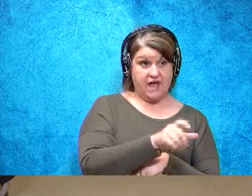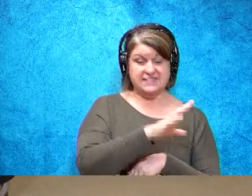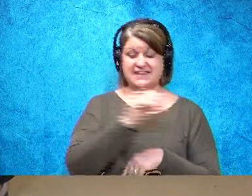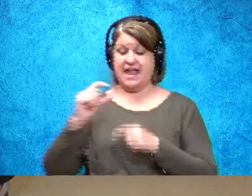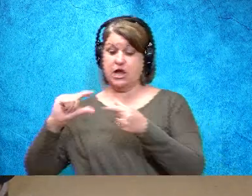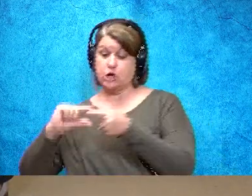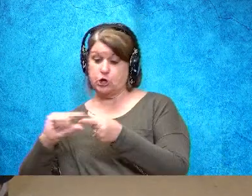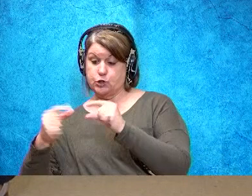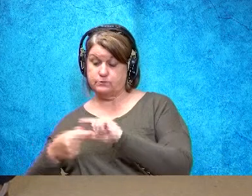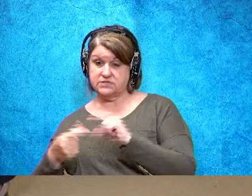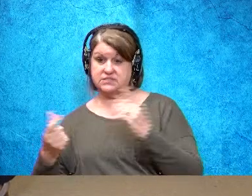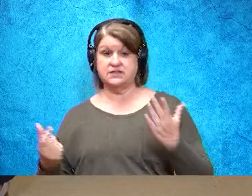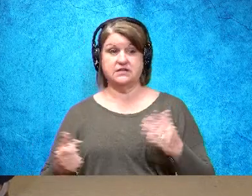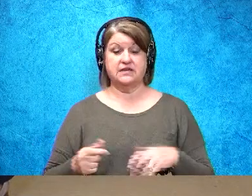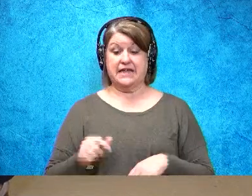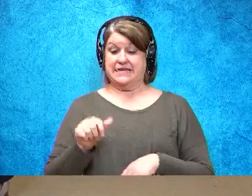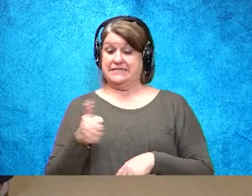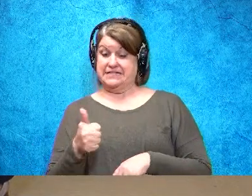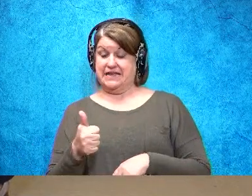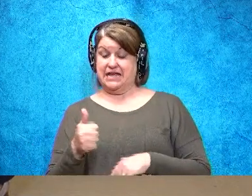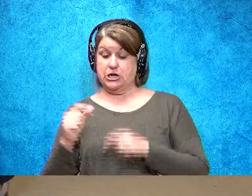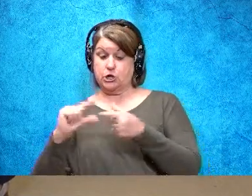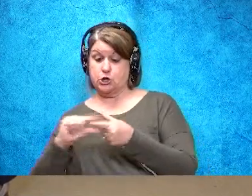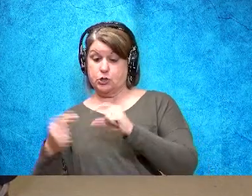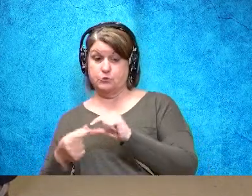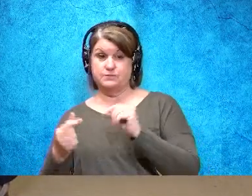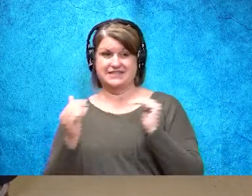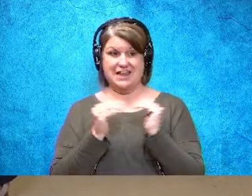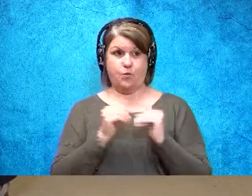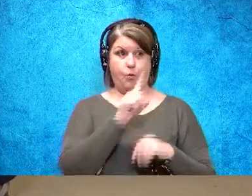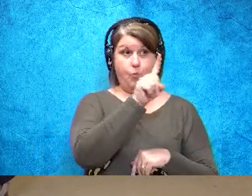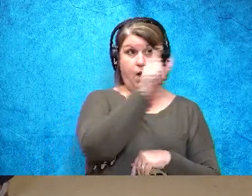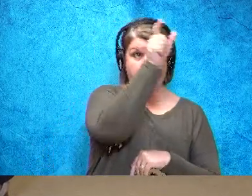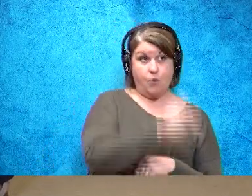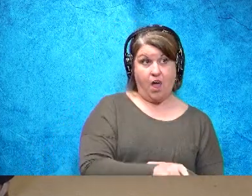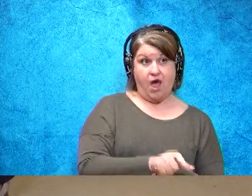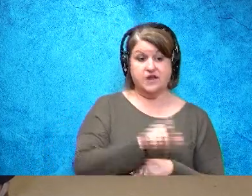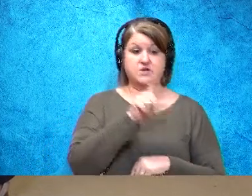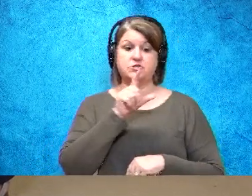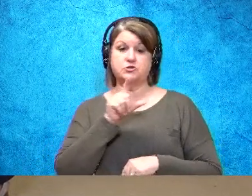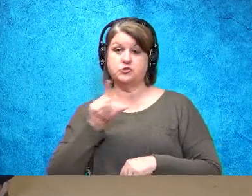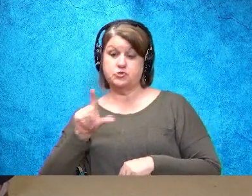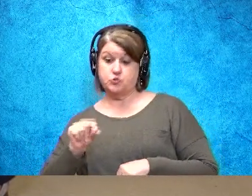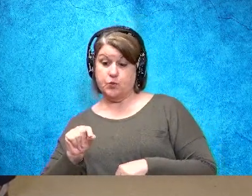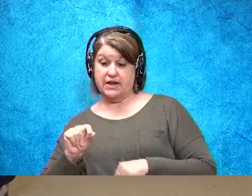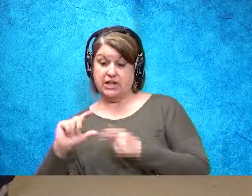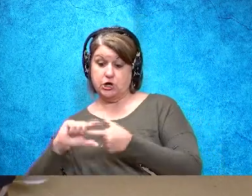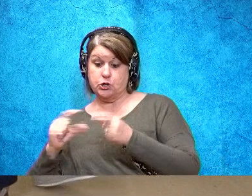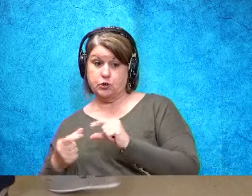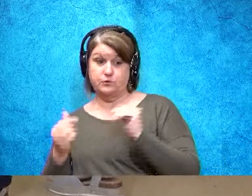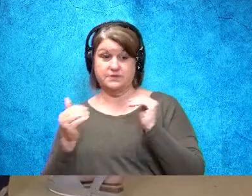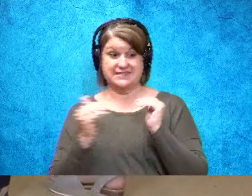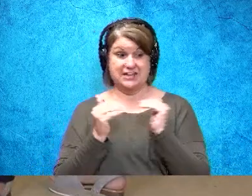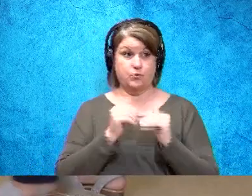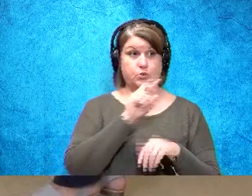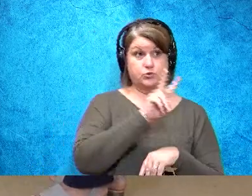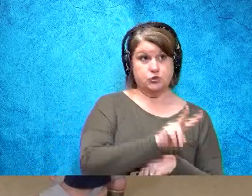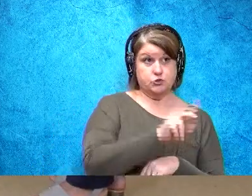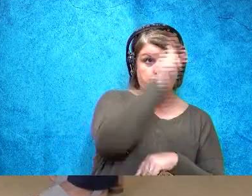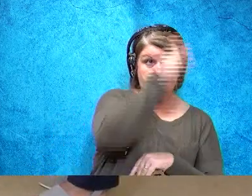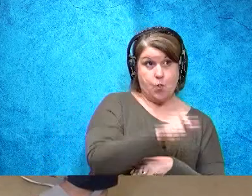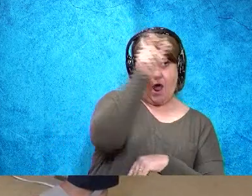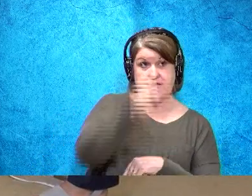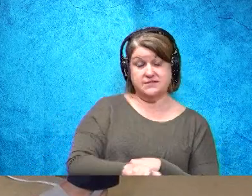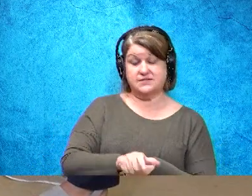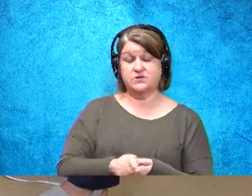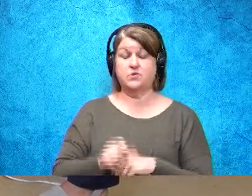cubes. 10 cubes make up a rod. 20 cubes would make up 2 rods. We can